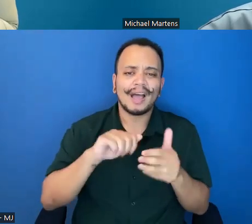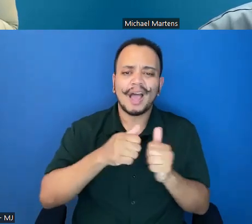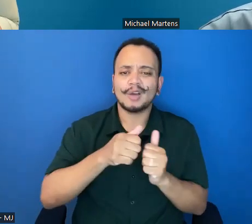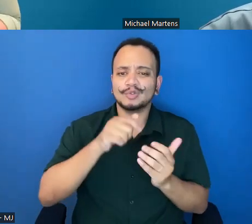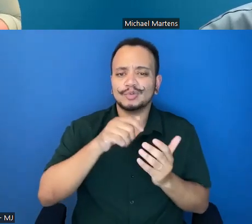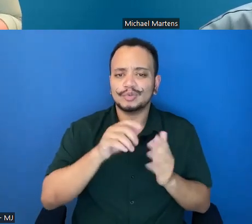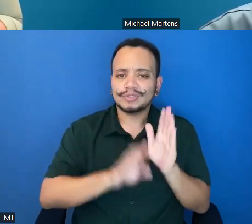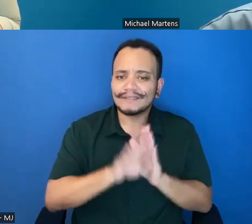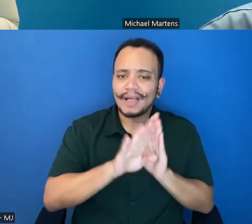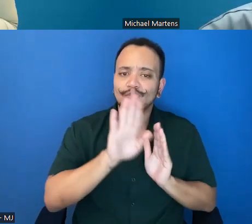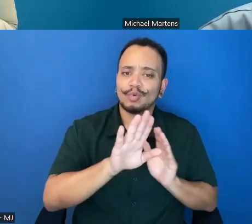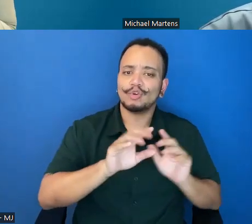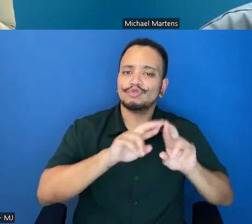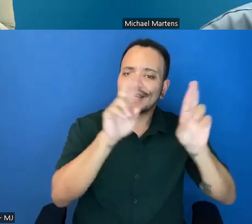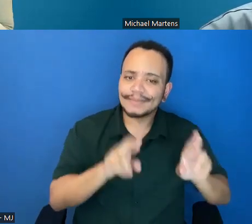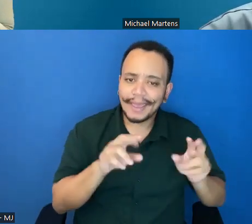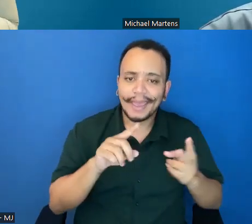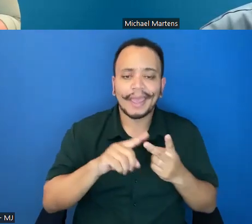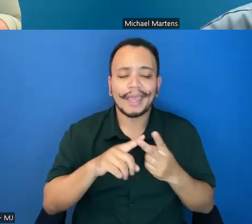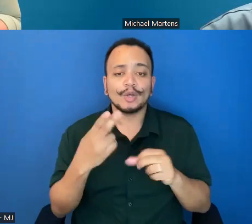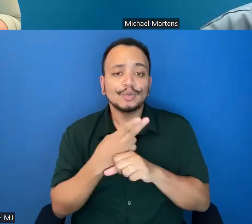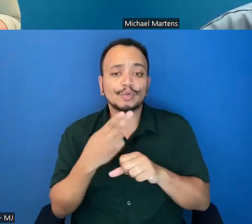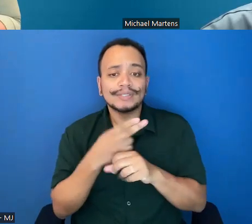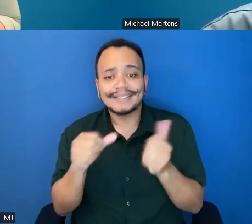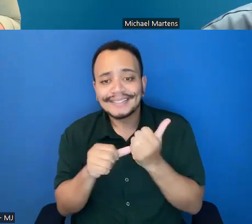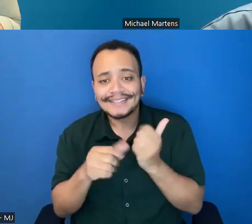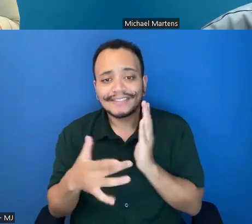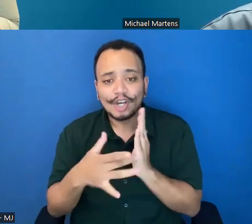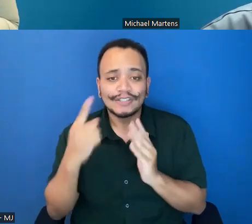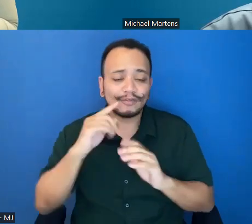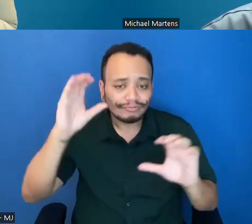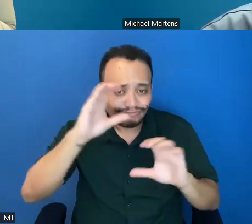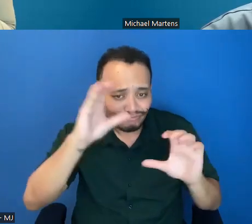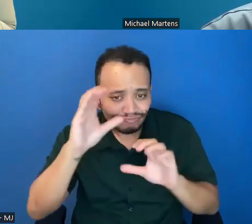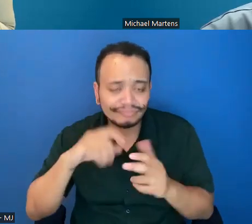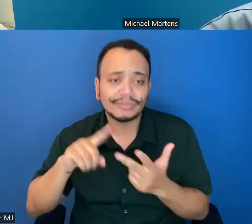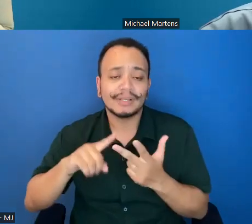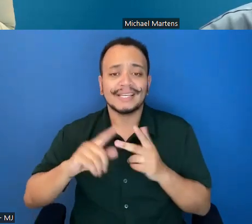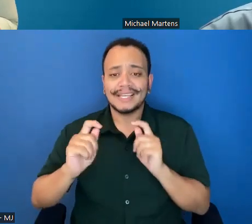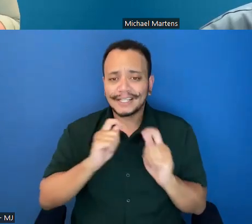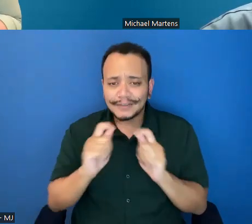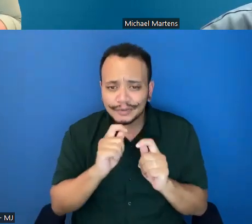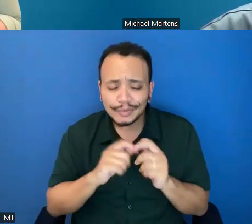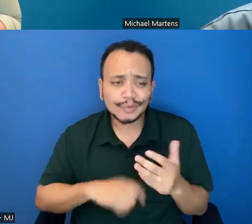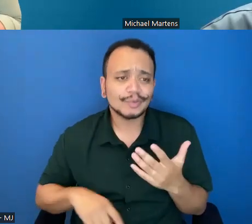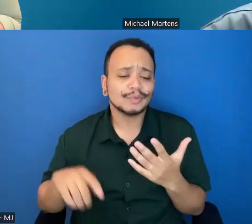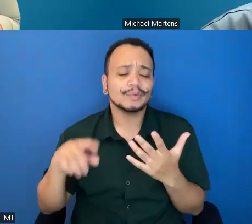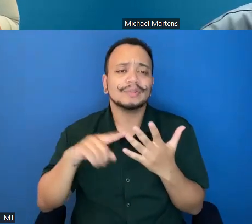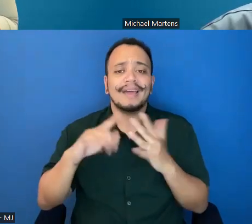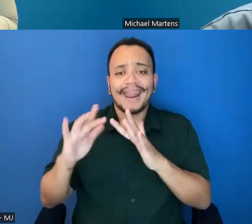resume, the use of assistive technology in job searching, interviewing, networking,